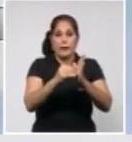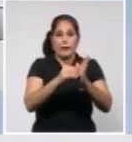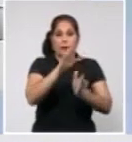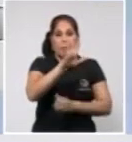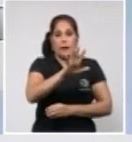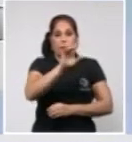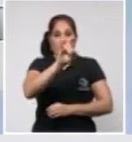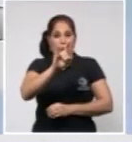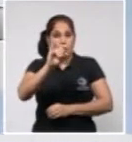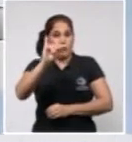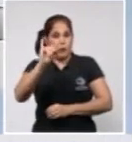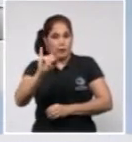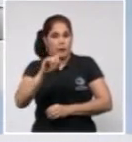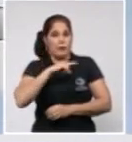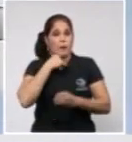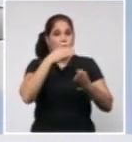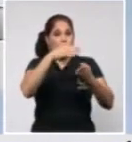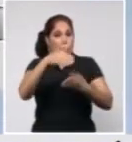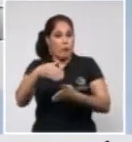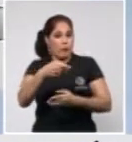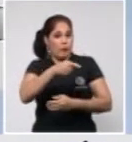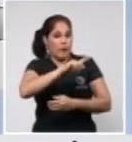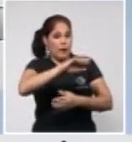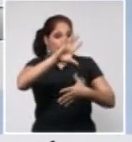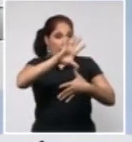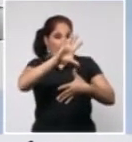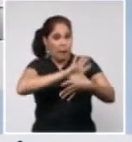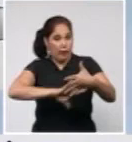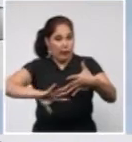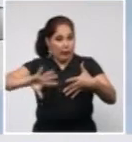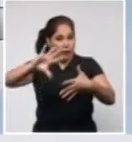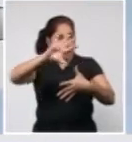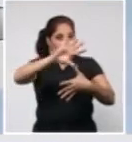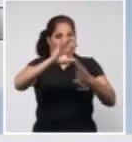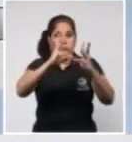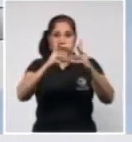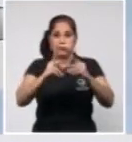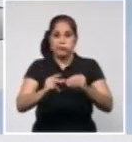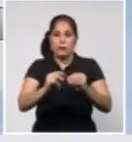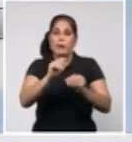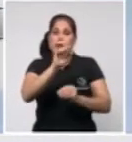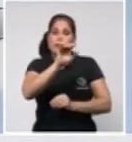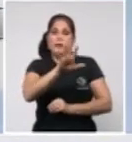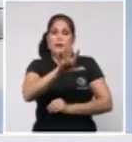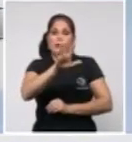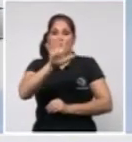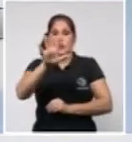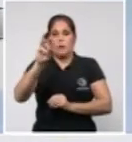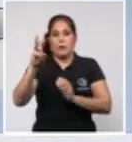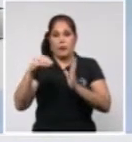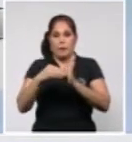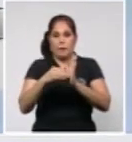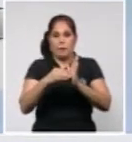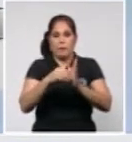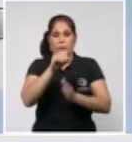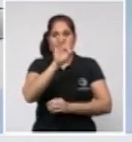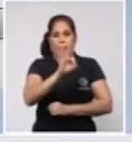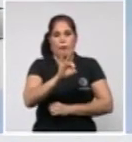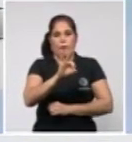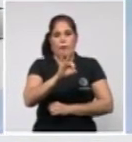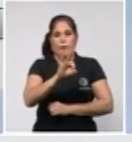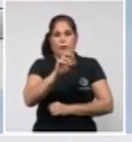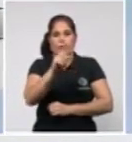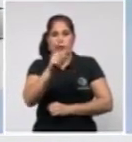1,596 people died of COVID-19 in the region yesterday, for a death toll in the Americas of